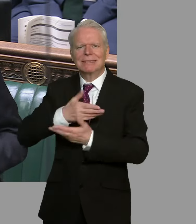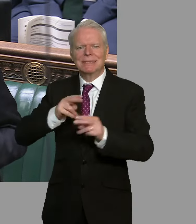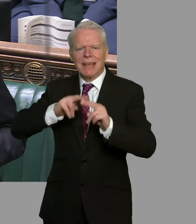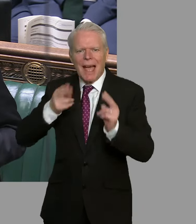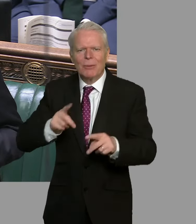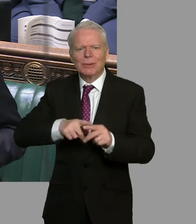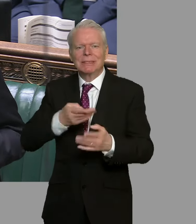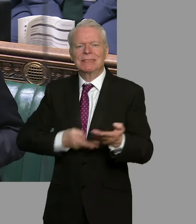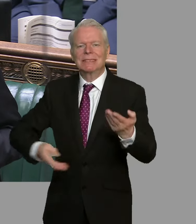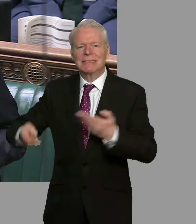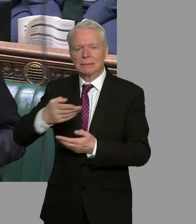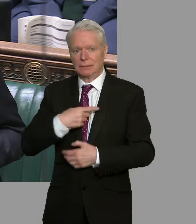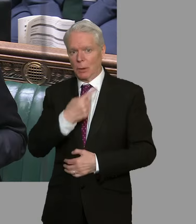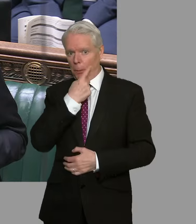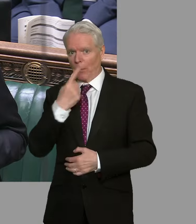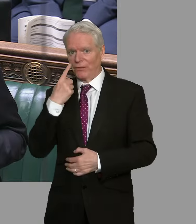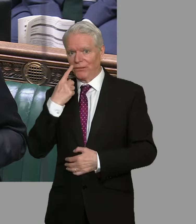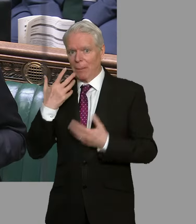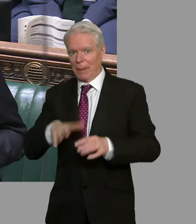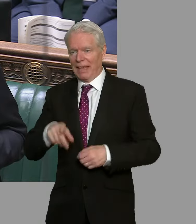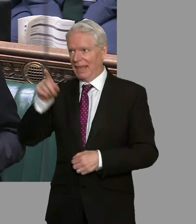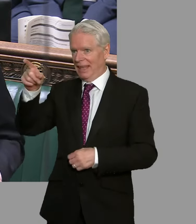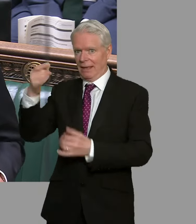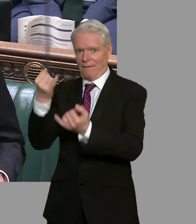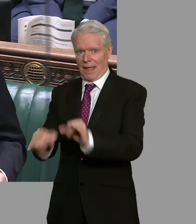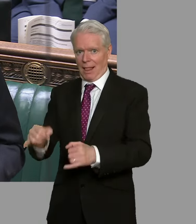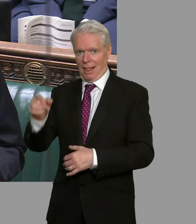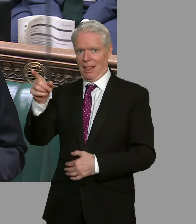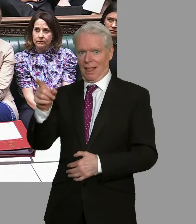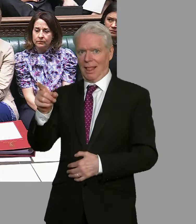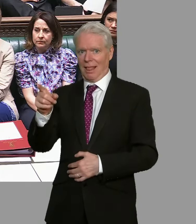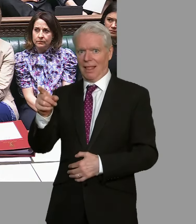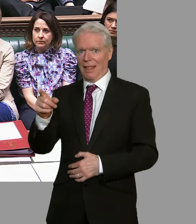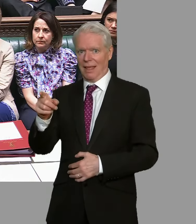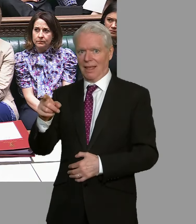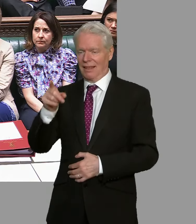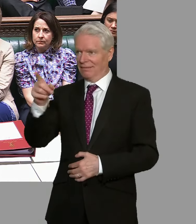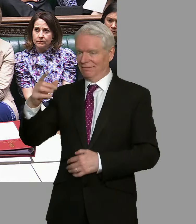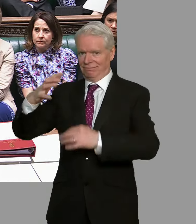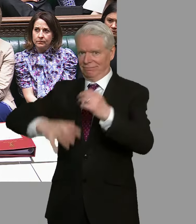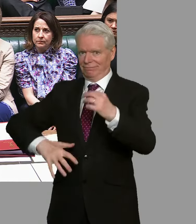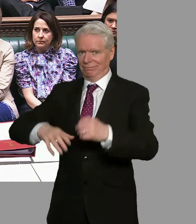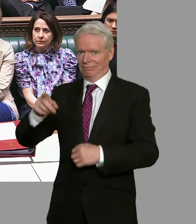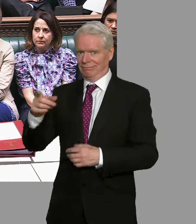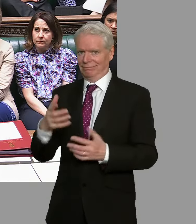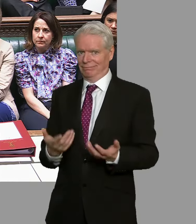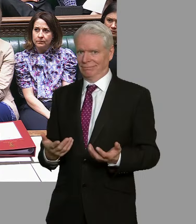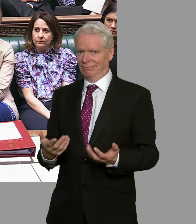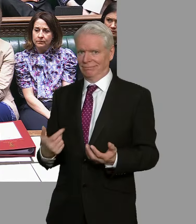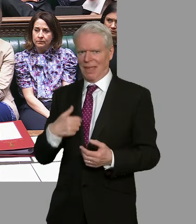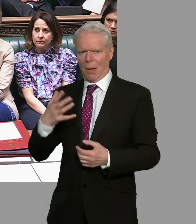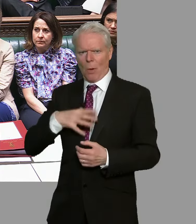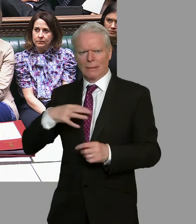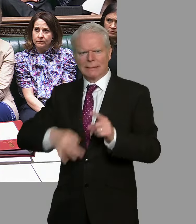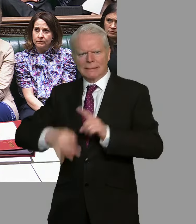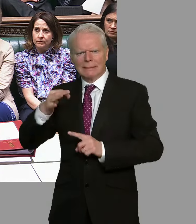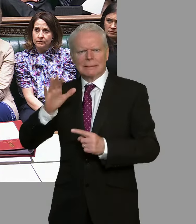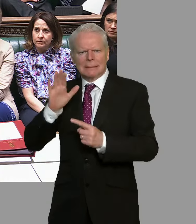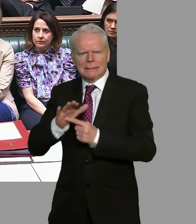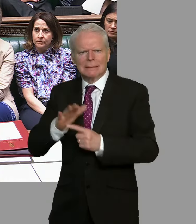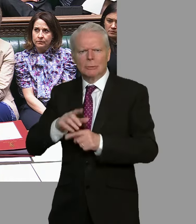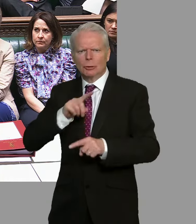time. I think we should rise to that challenge, not be defeatist about it. And it's further evidence, as far as I can see, that the Tory project is